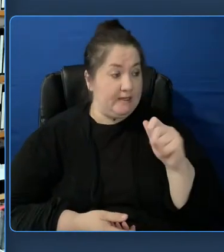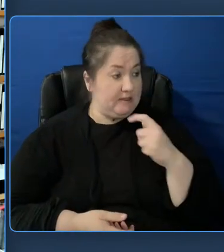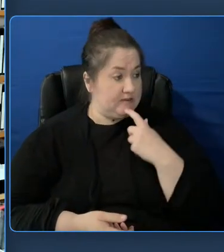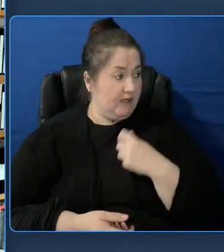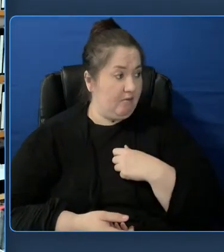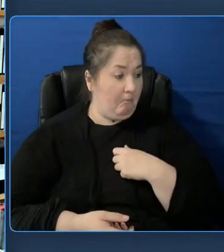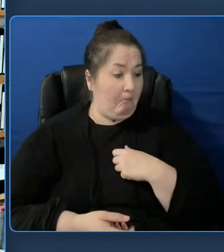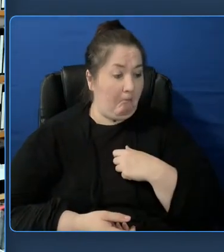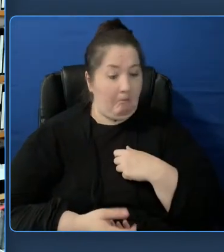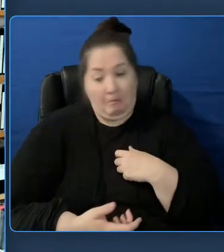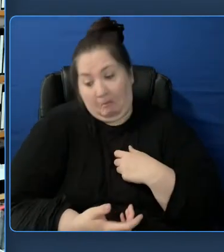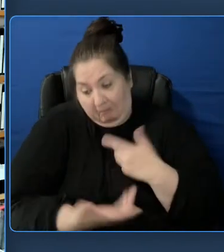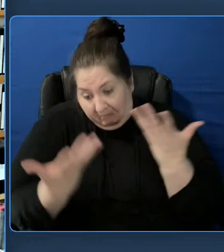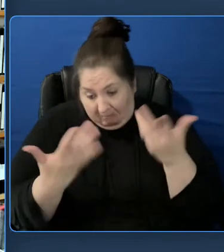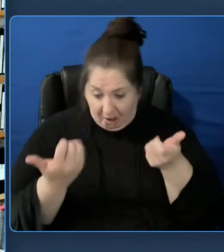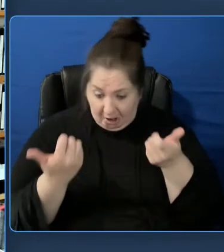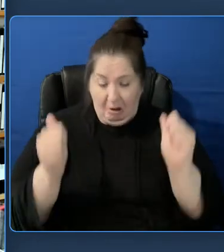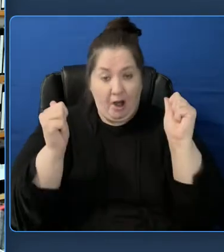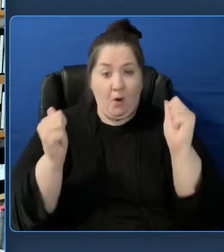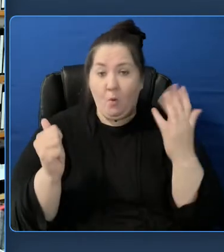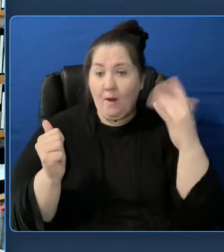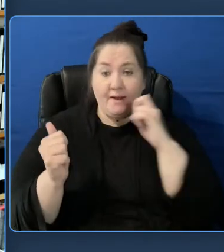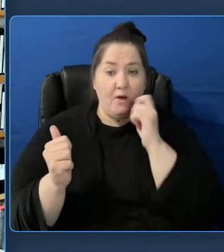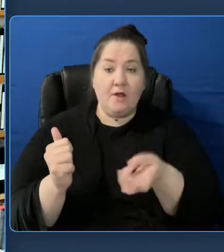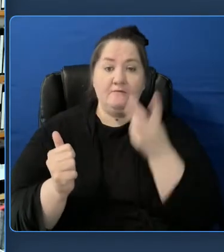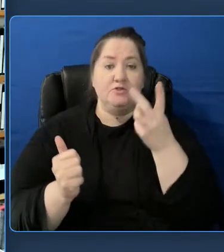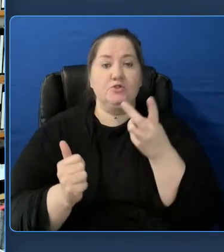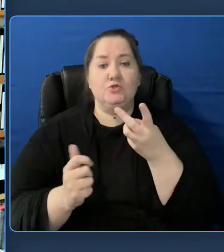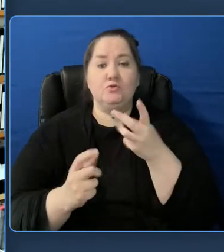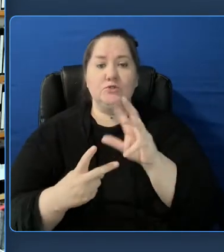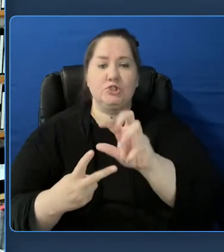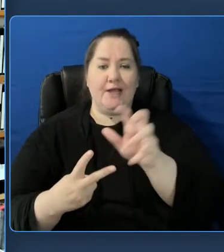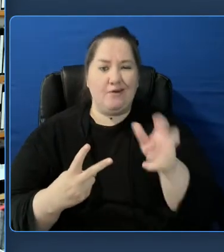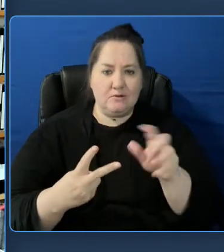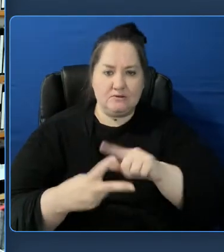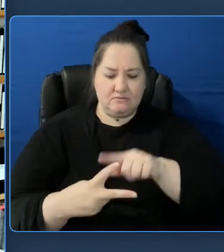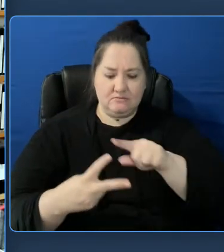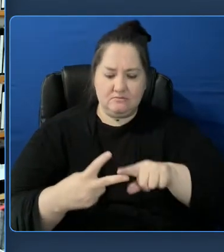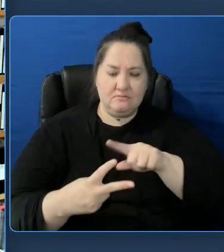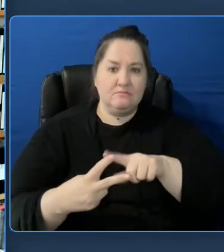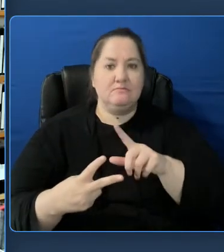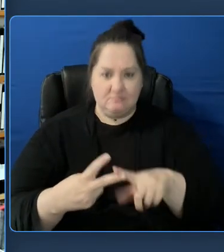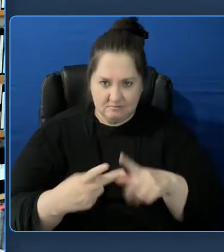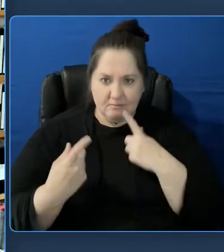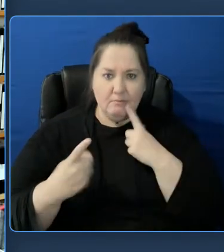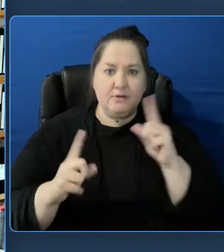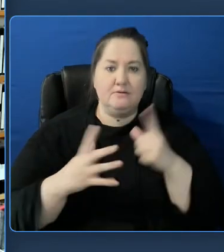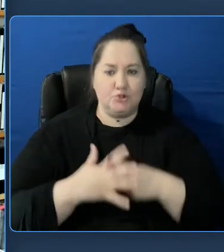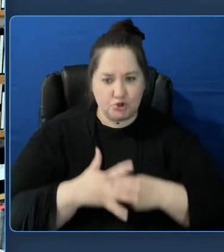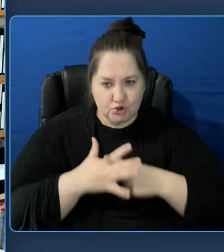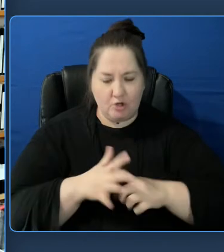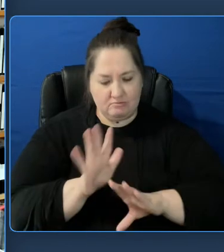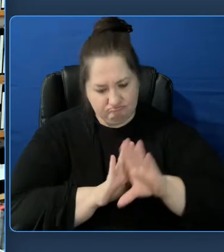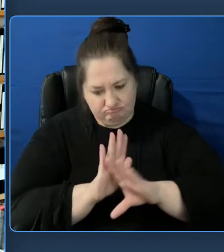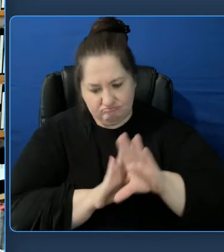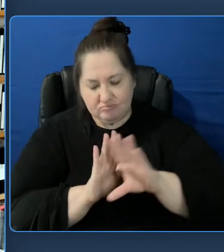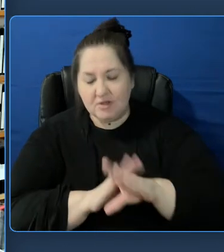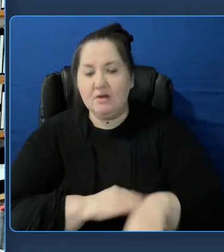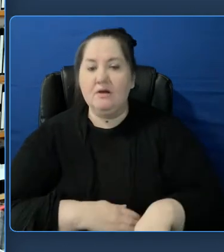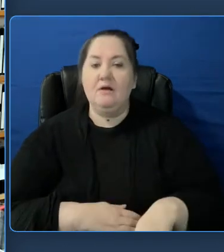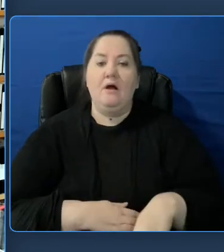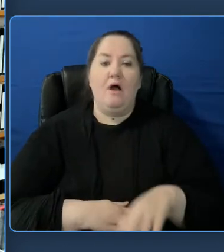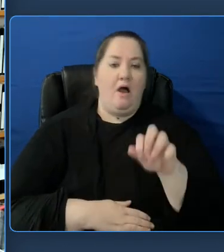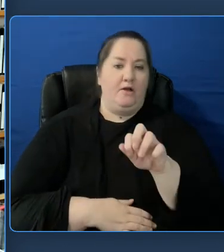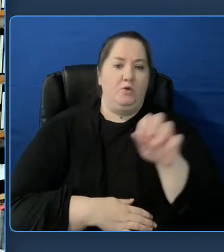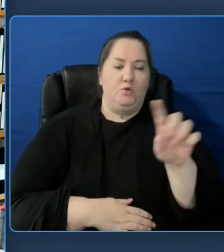said, let's give it a try. We have two channels. We can do that. And that's how it developed. Audio